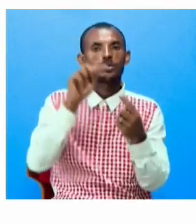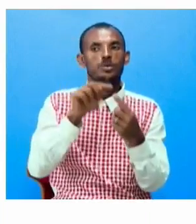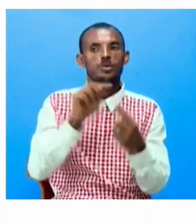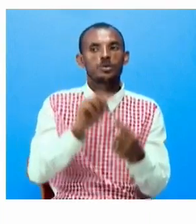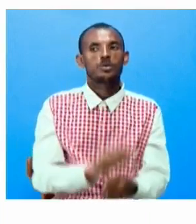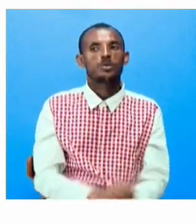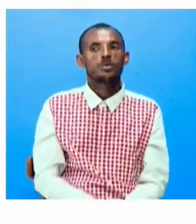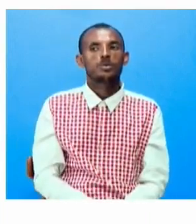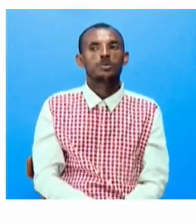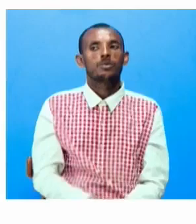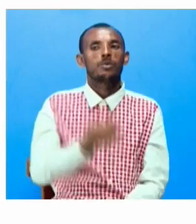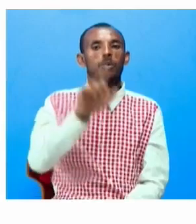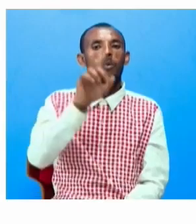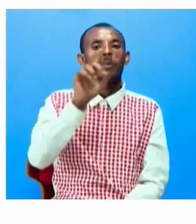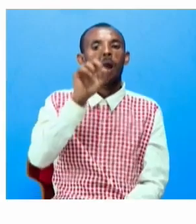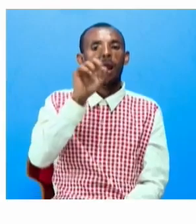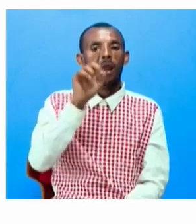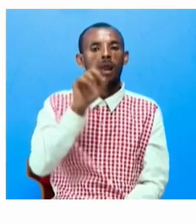is 1 meter.